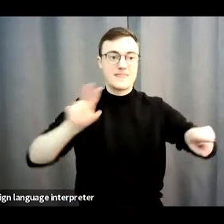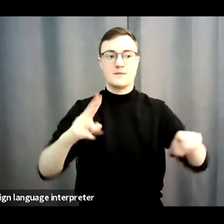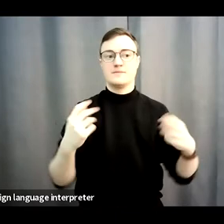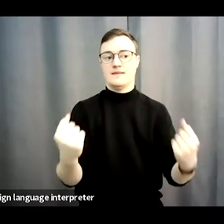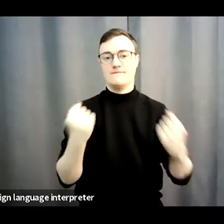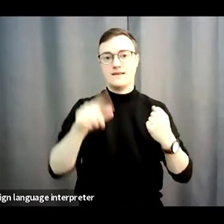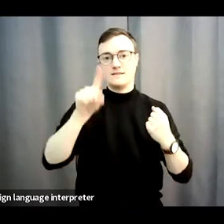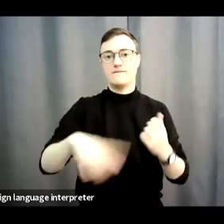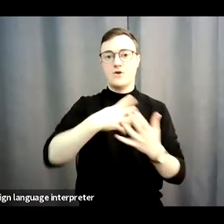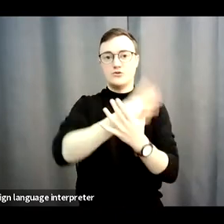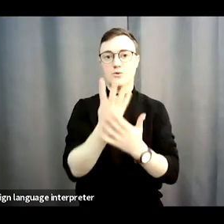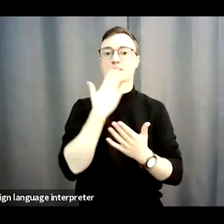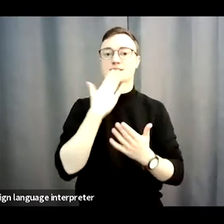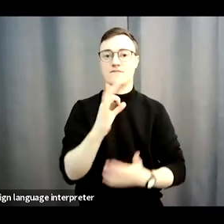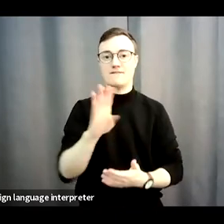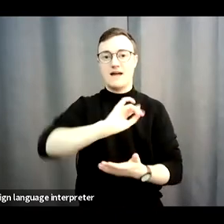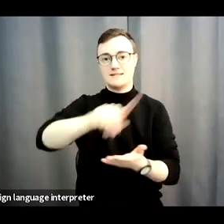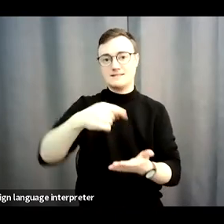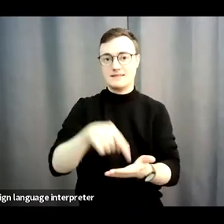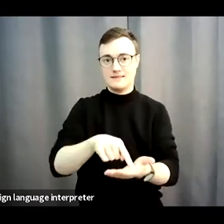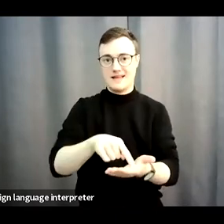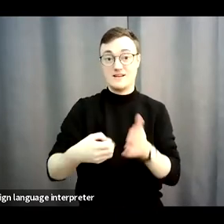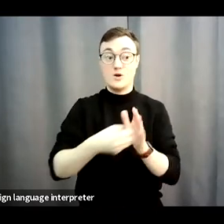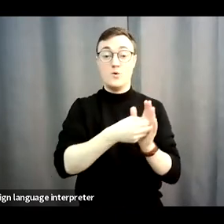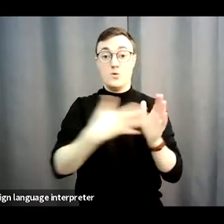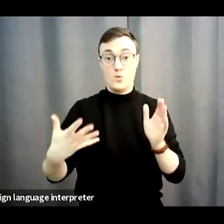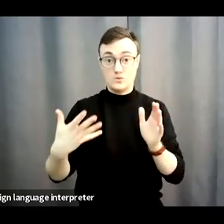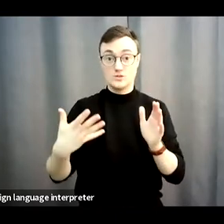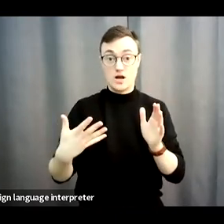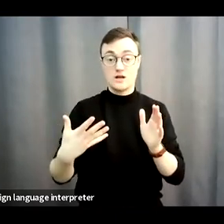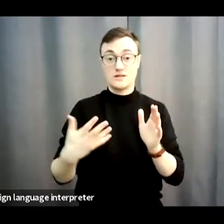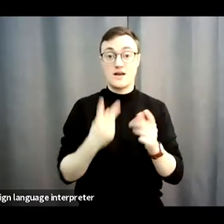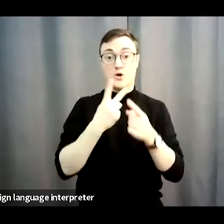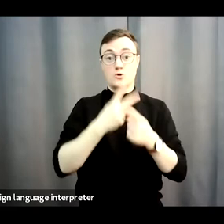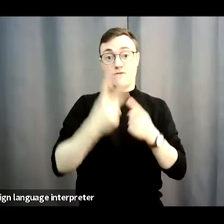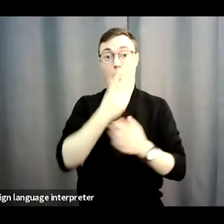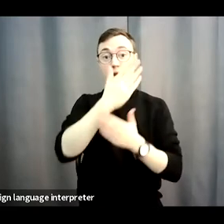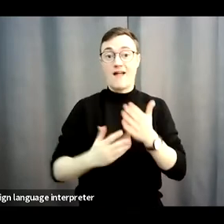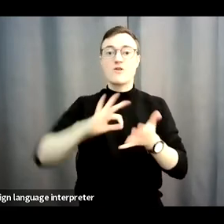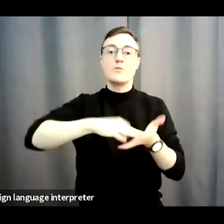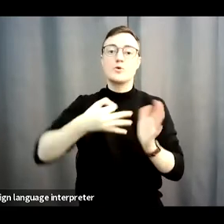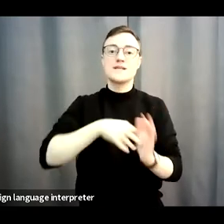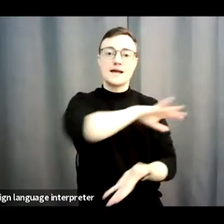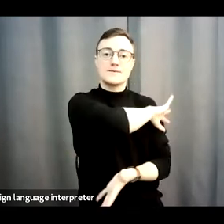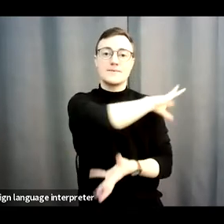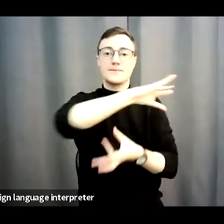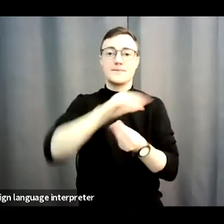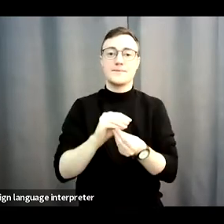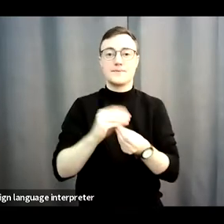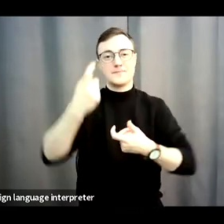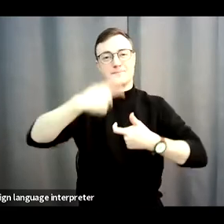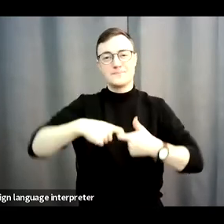the Nordic Welfare Center, as it marks the end of a two and a half year project on the right of all